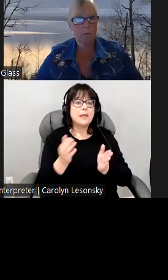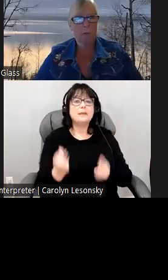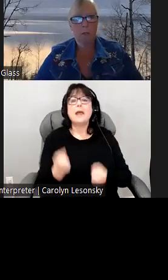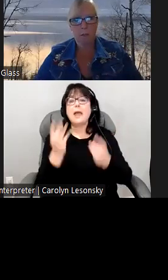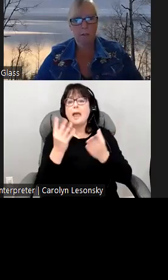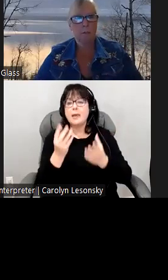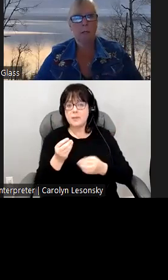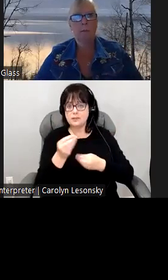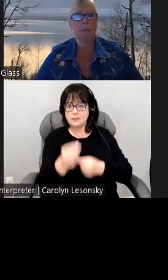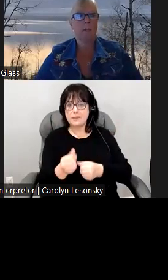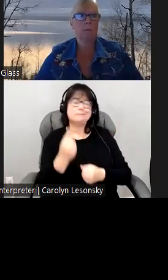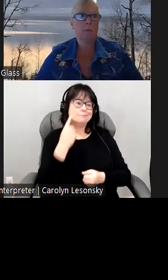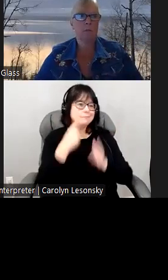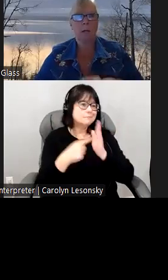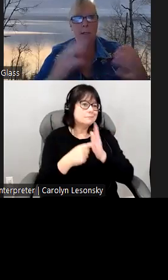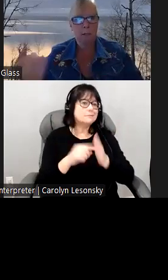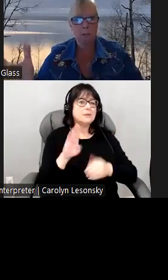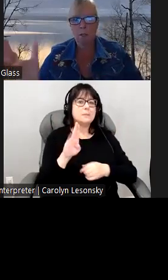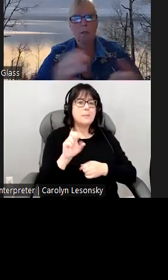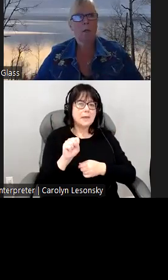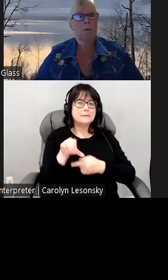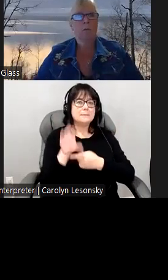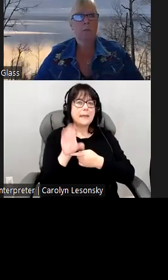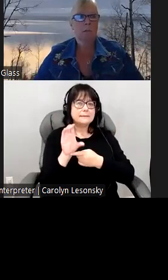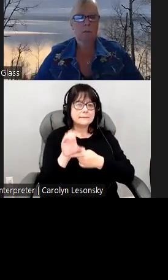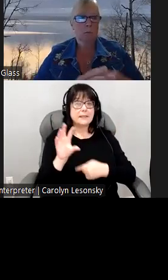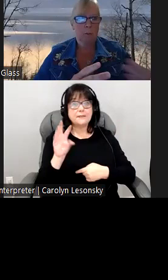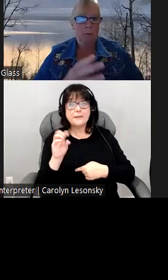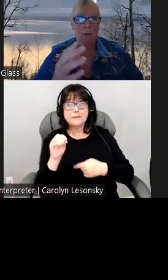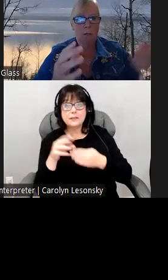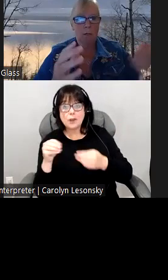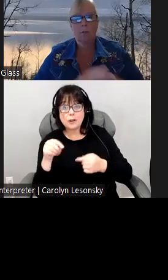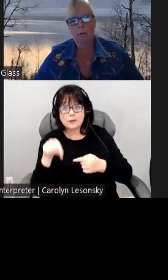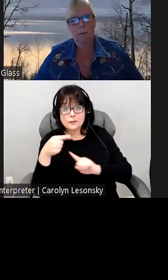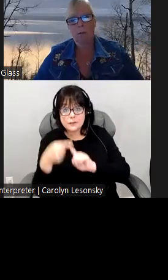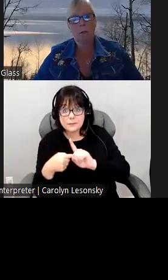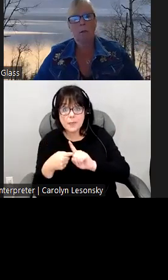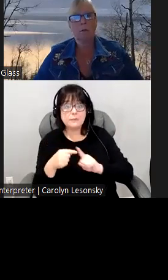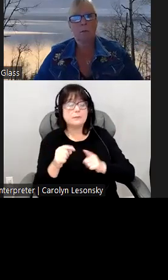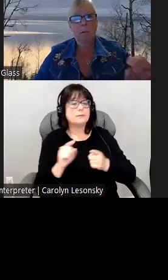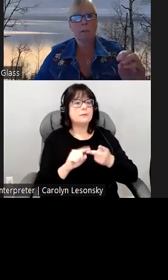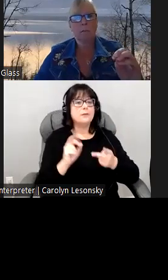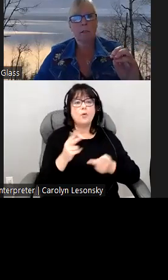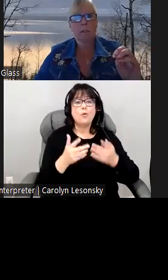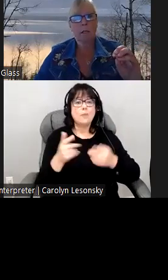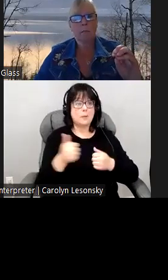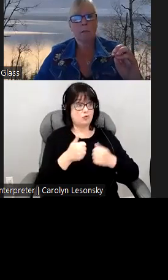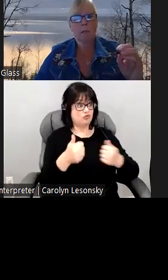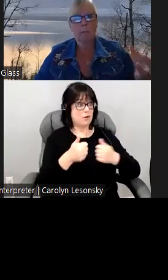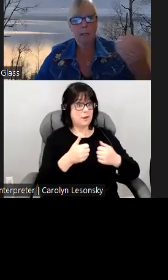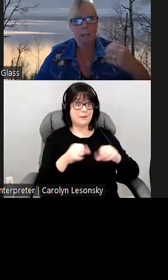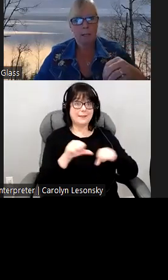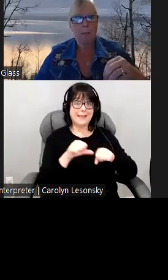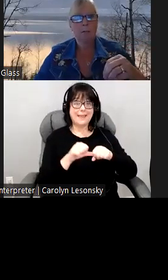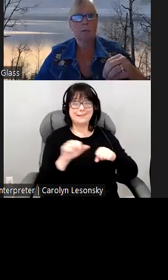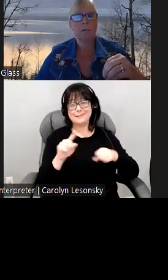worth $50 this month, or did they receive mileage versus, worth $100? So there's a place in CAMS to make a